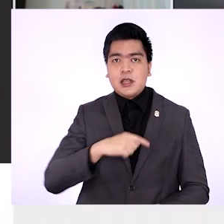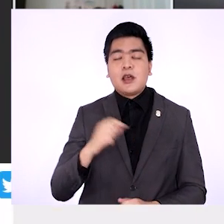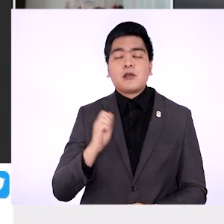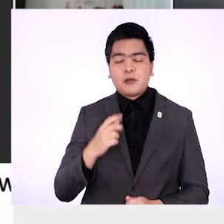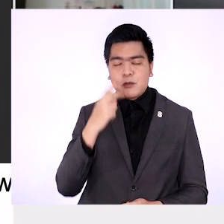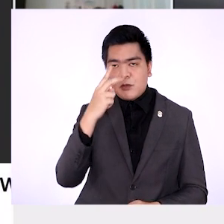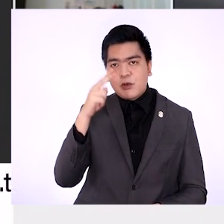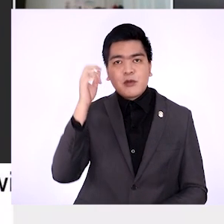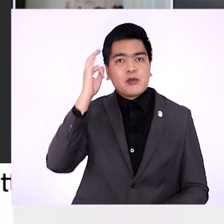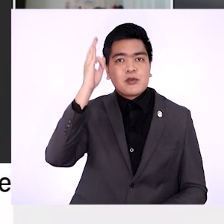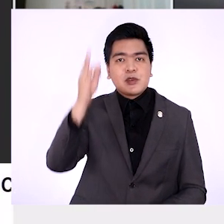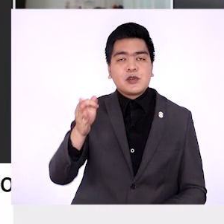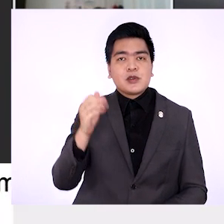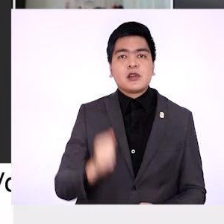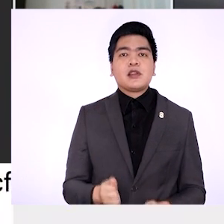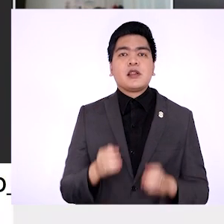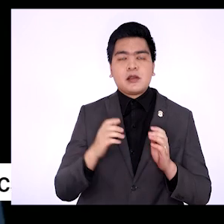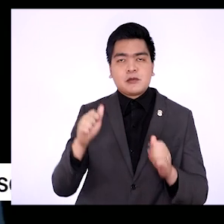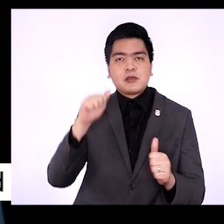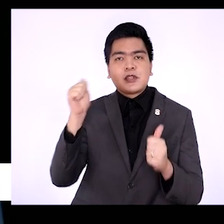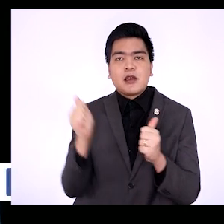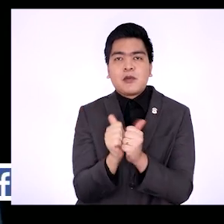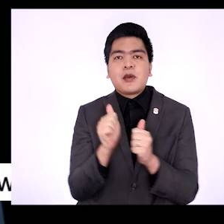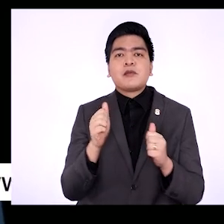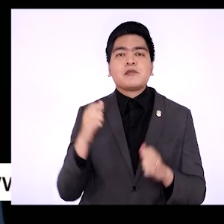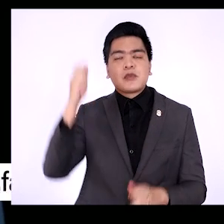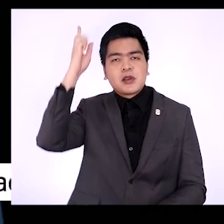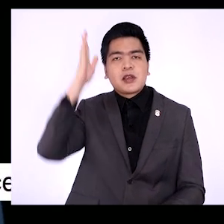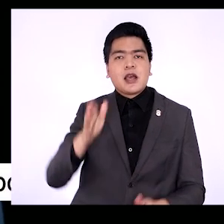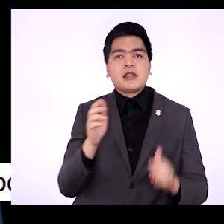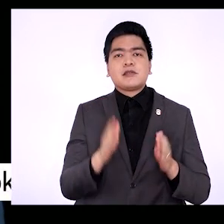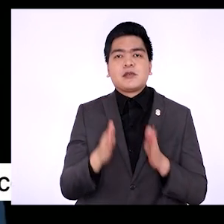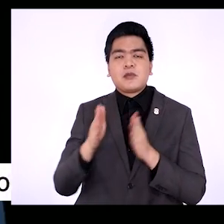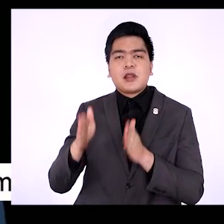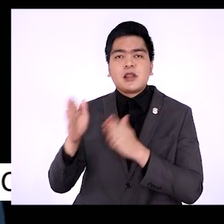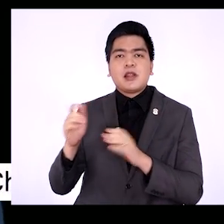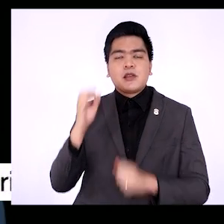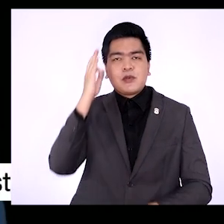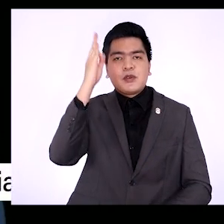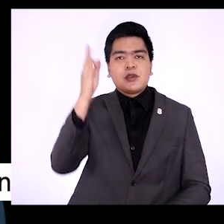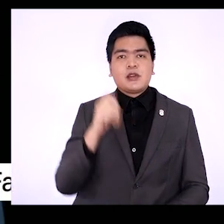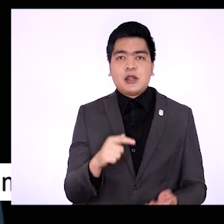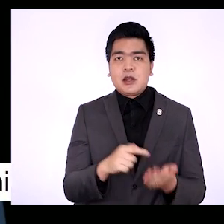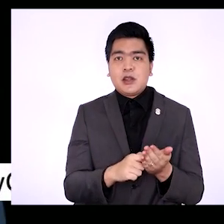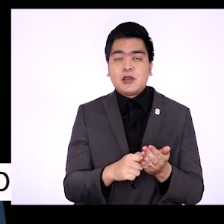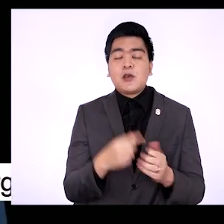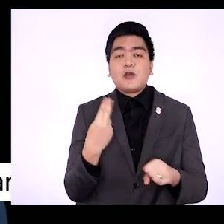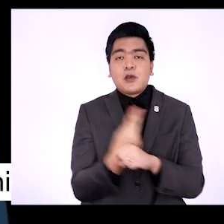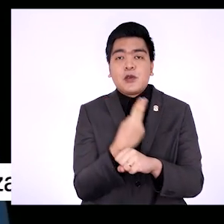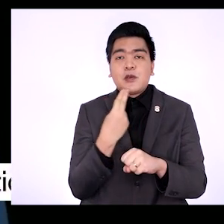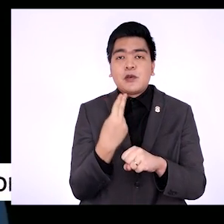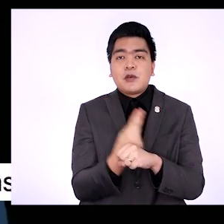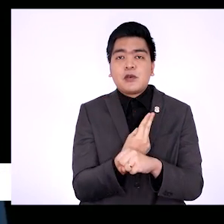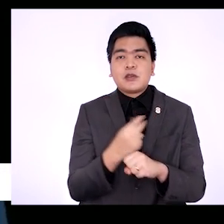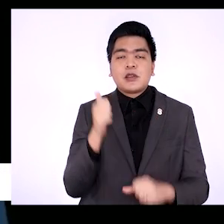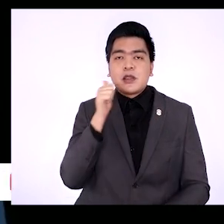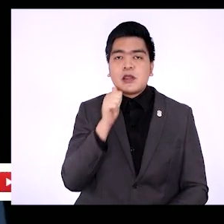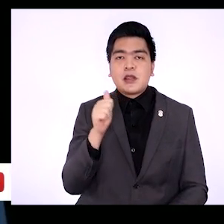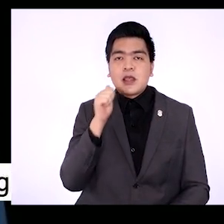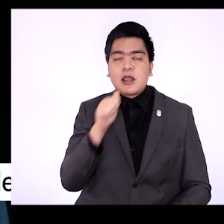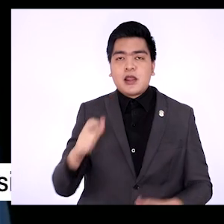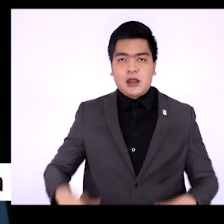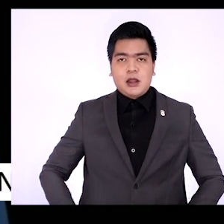including God in all their plans for their future. By using these creative skills, we can use these in our daily life as well as our